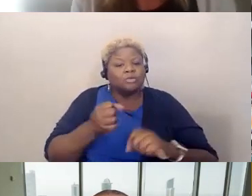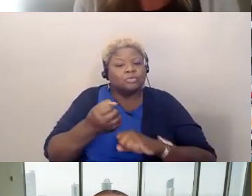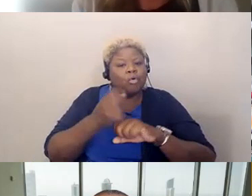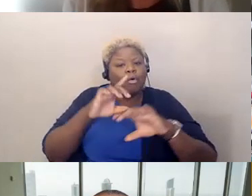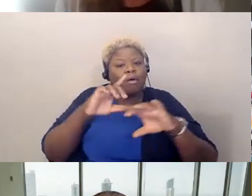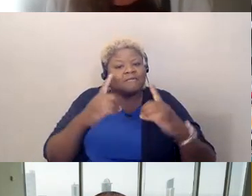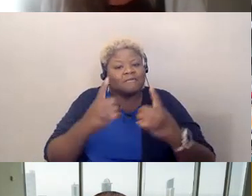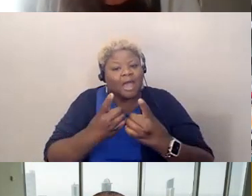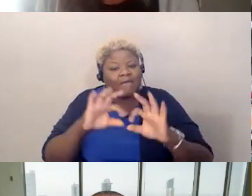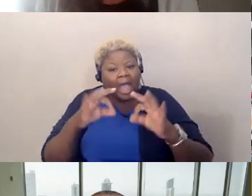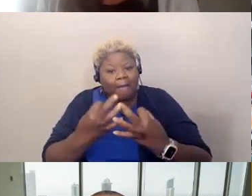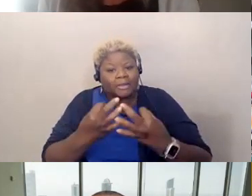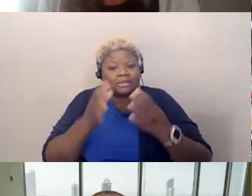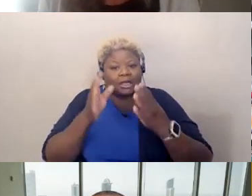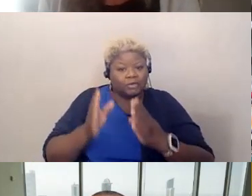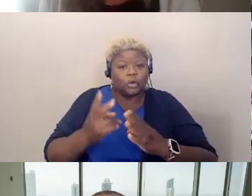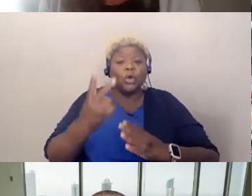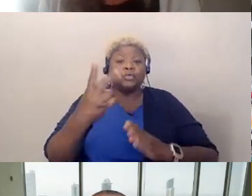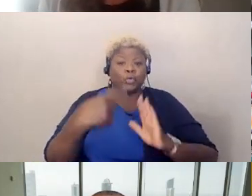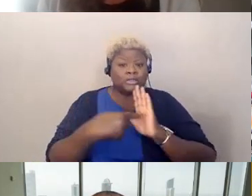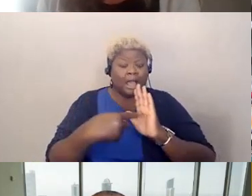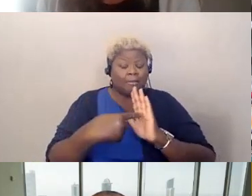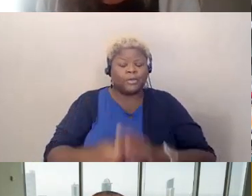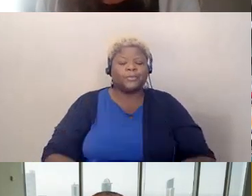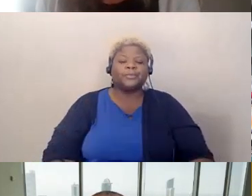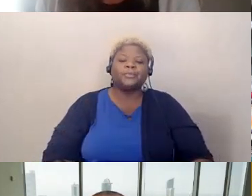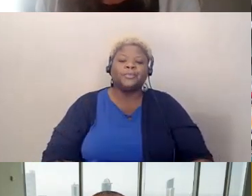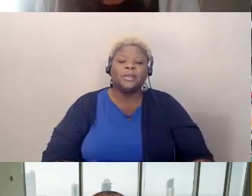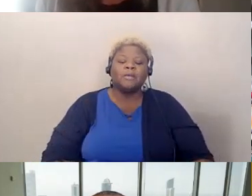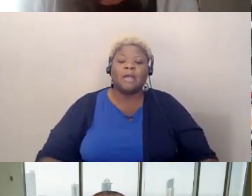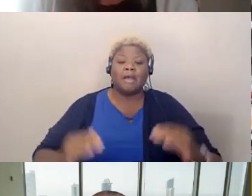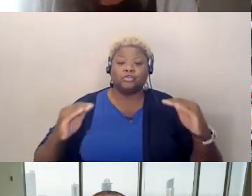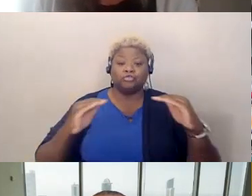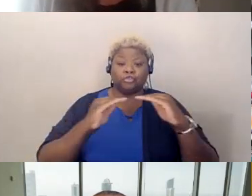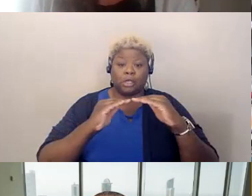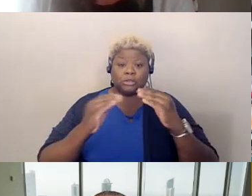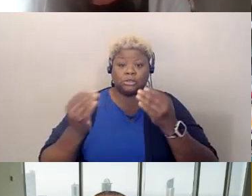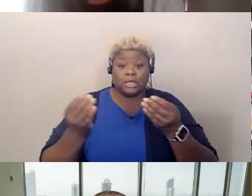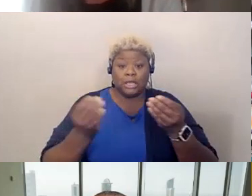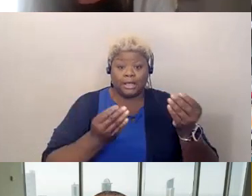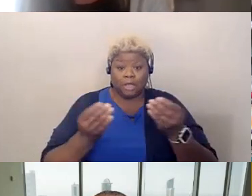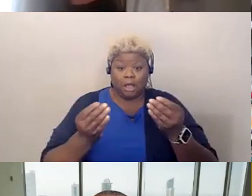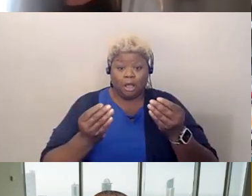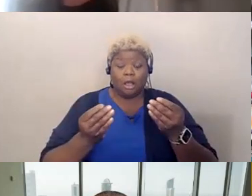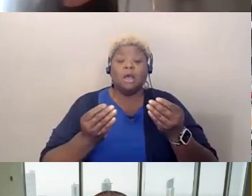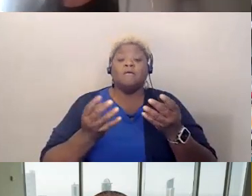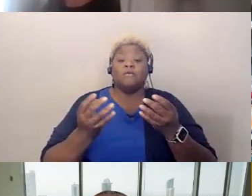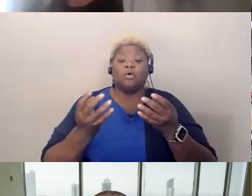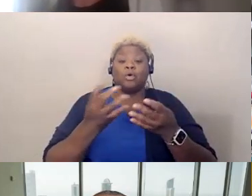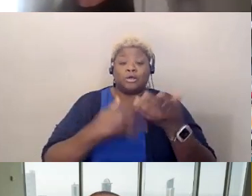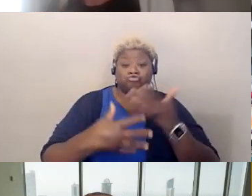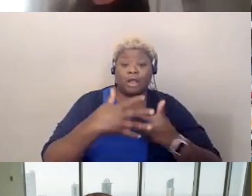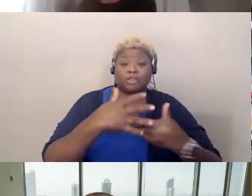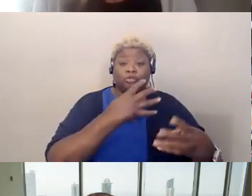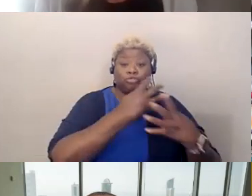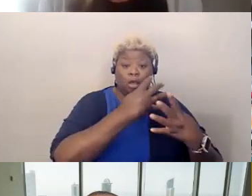individuals. Two examples I want to call out. There's a justice liaison for interaction with law enforcement, jails, or judicial system,